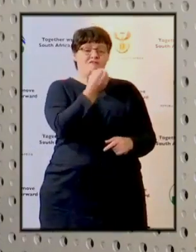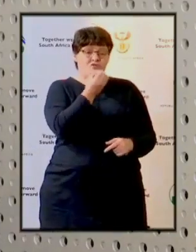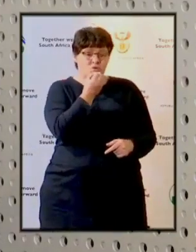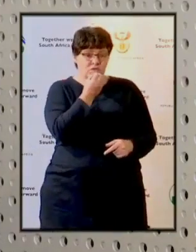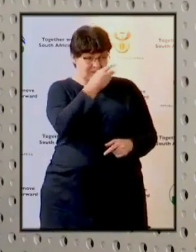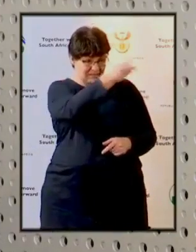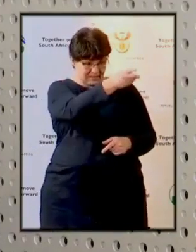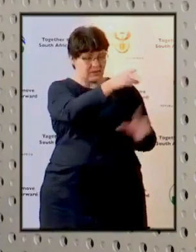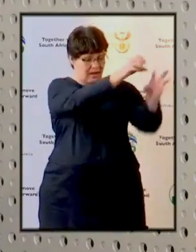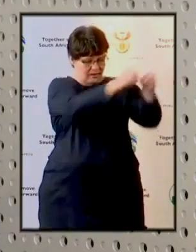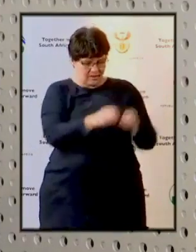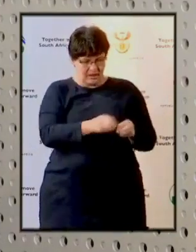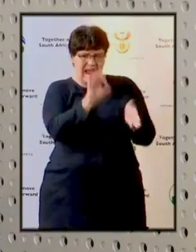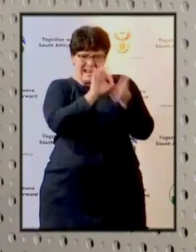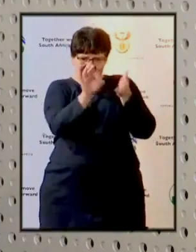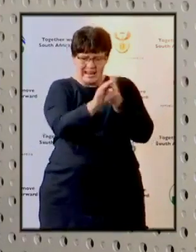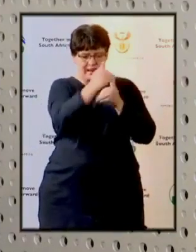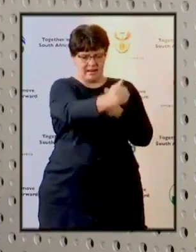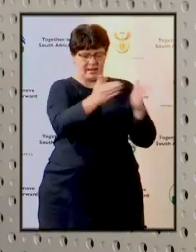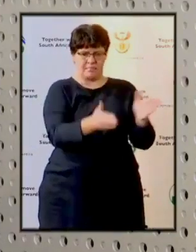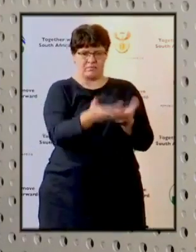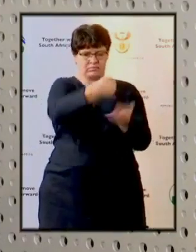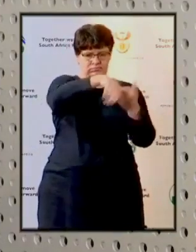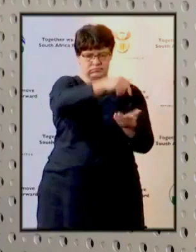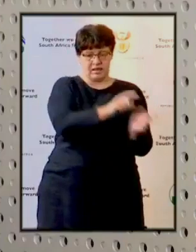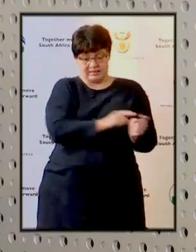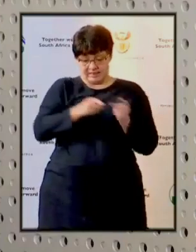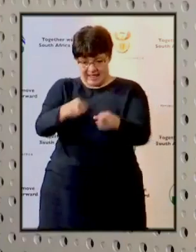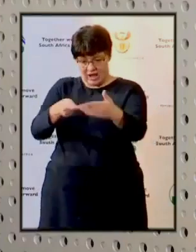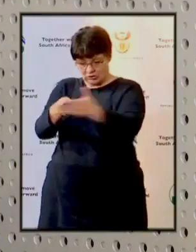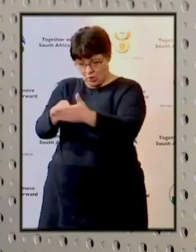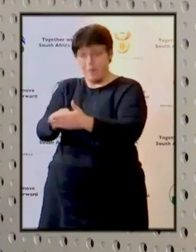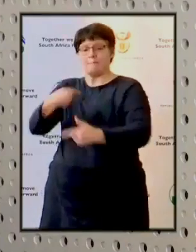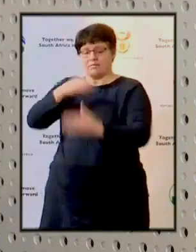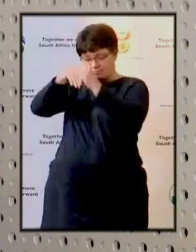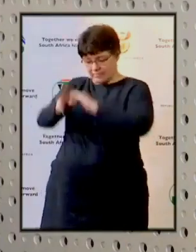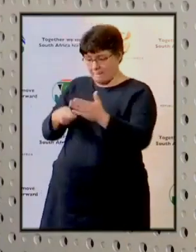into hygienic packaging so that by the time it reaches consumers,